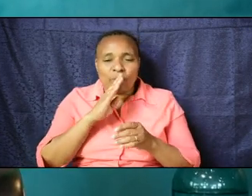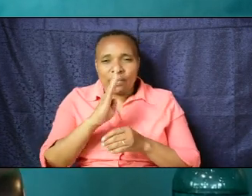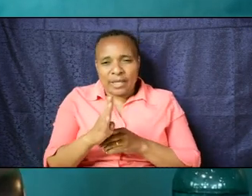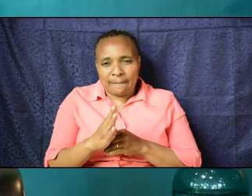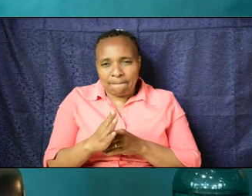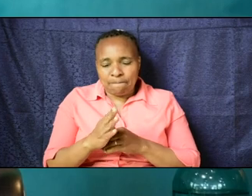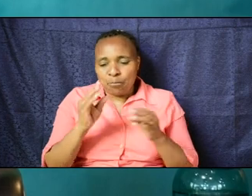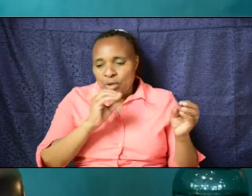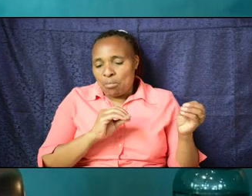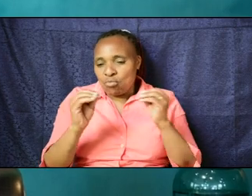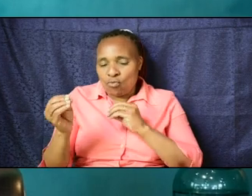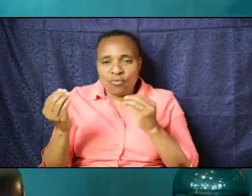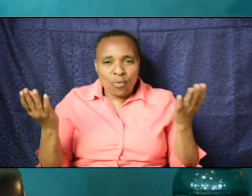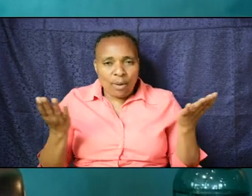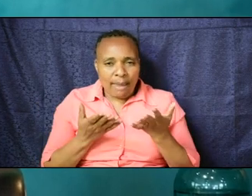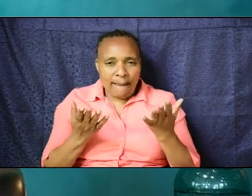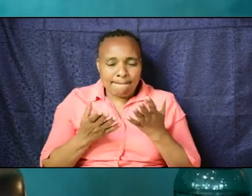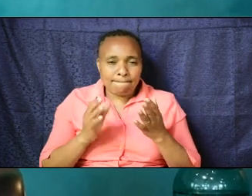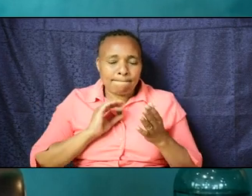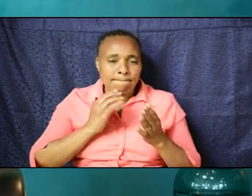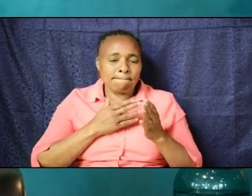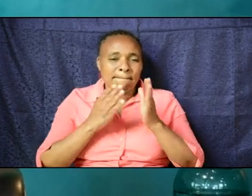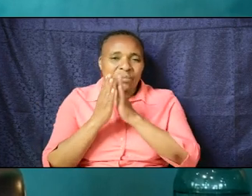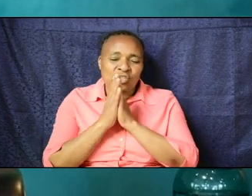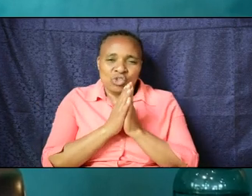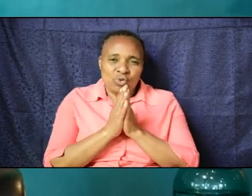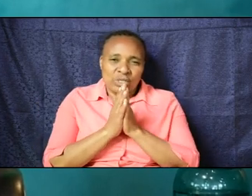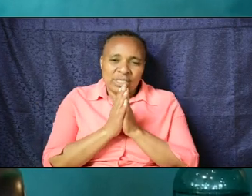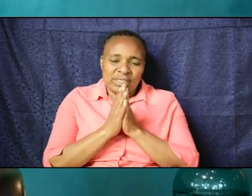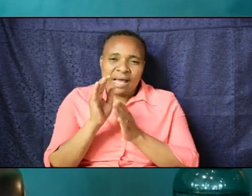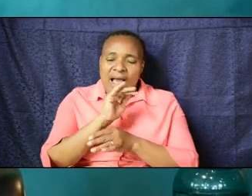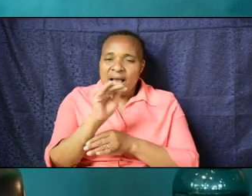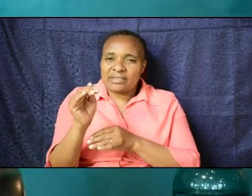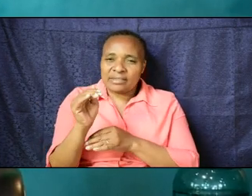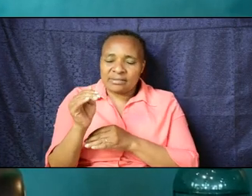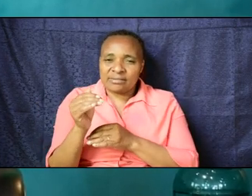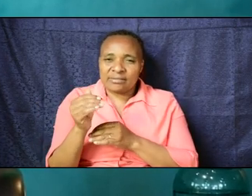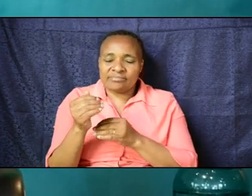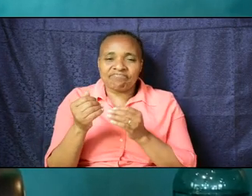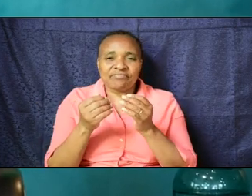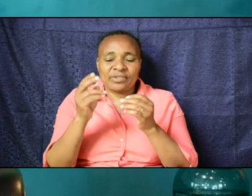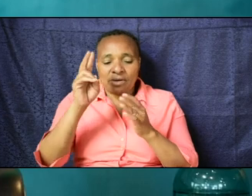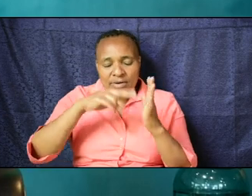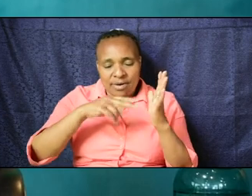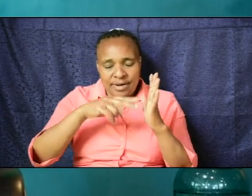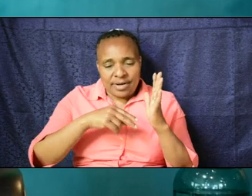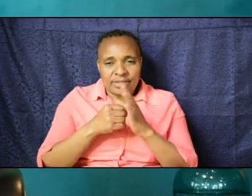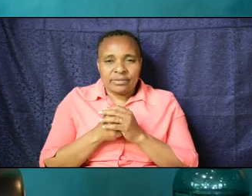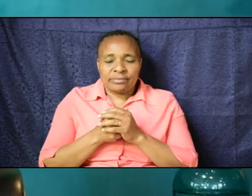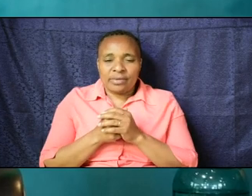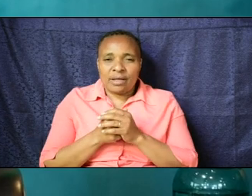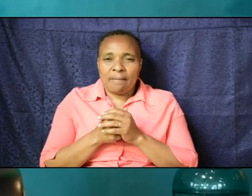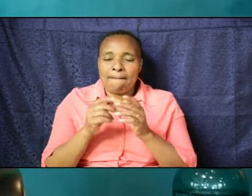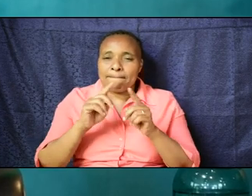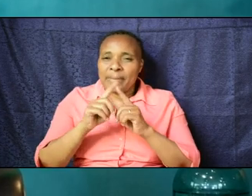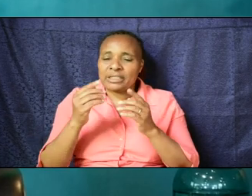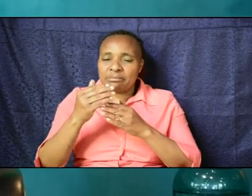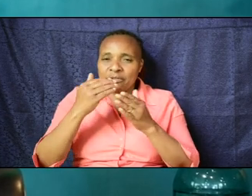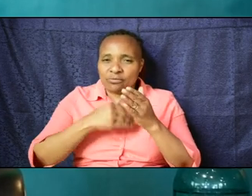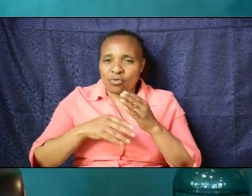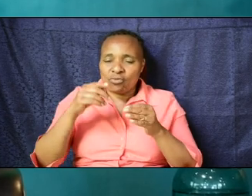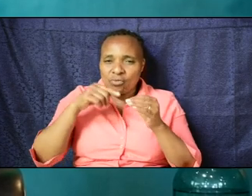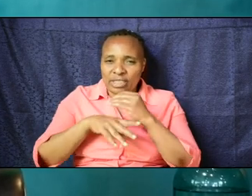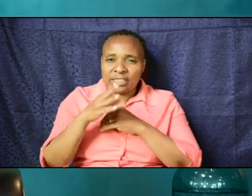so let us move on to our story, and I'll ask Silas to read that. But before we get